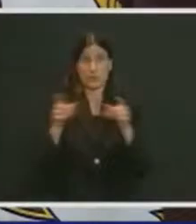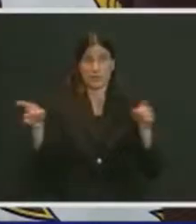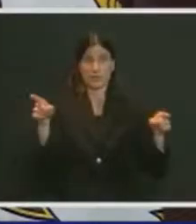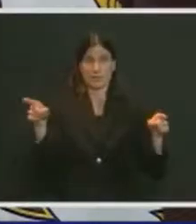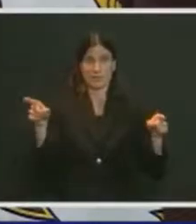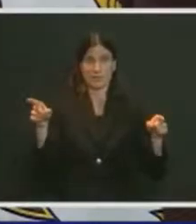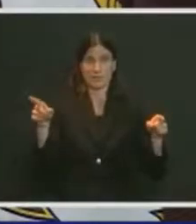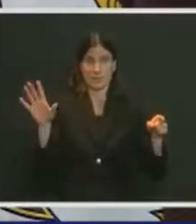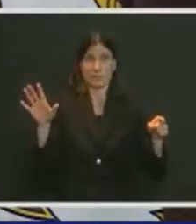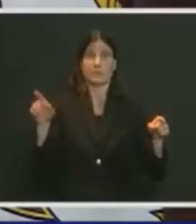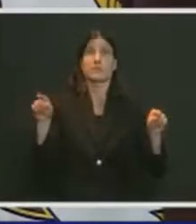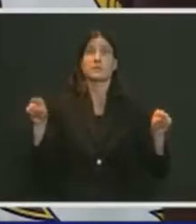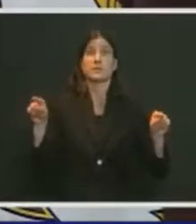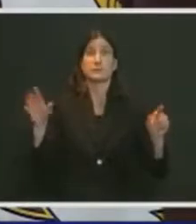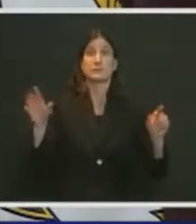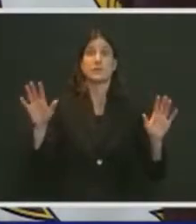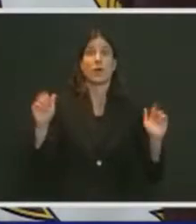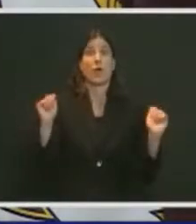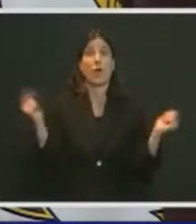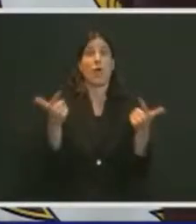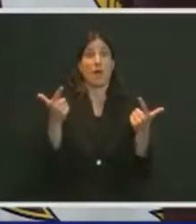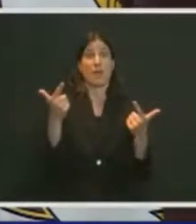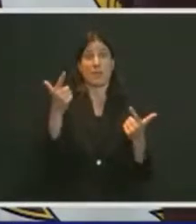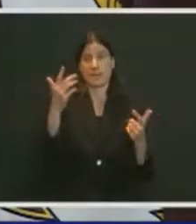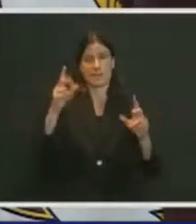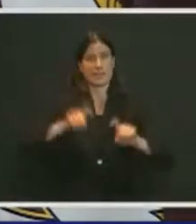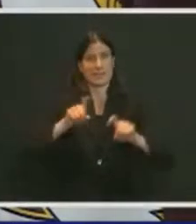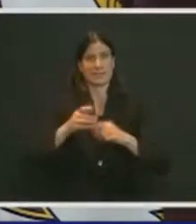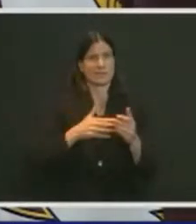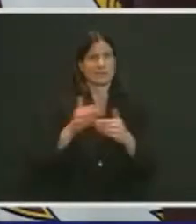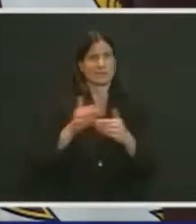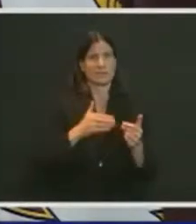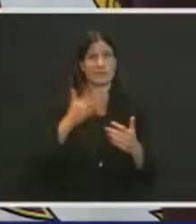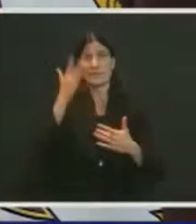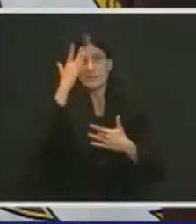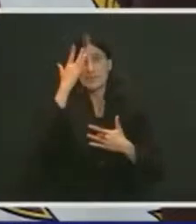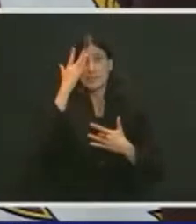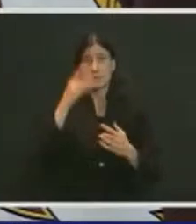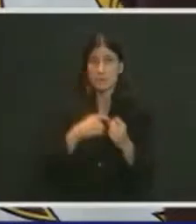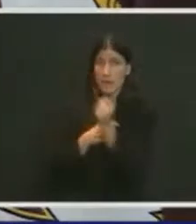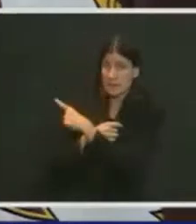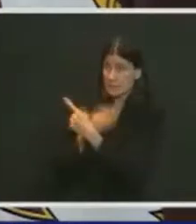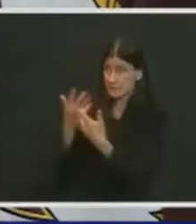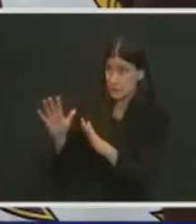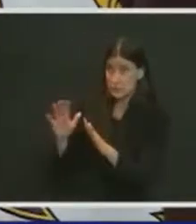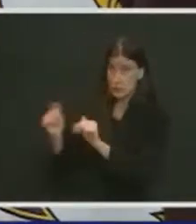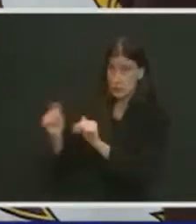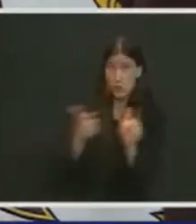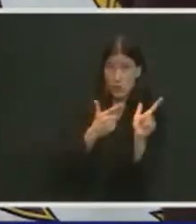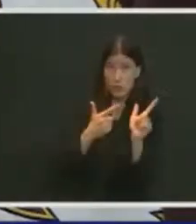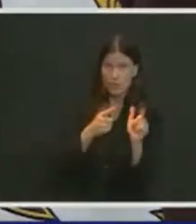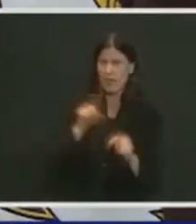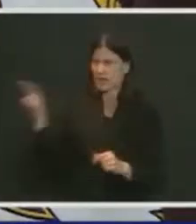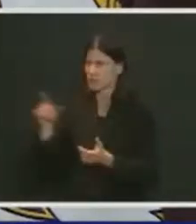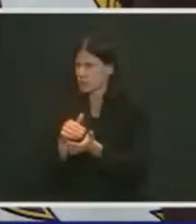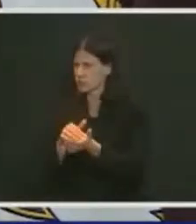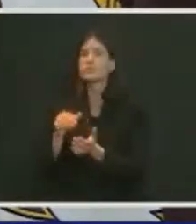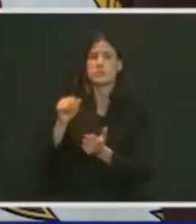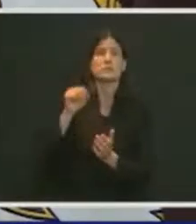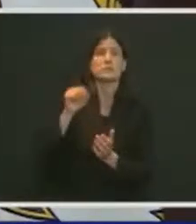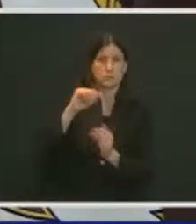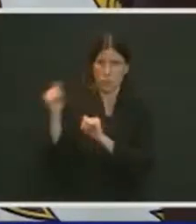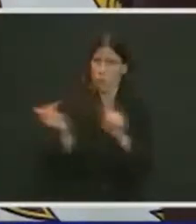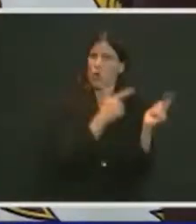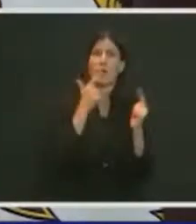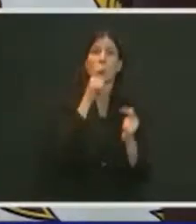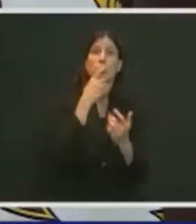and asymptomatics. In fact, have we done that? Yeah, so we've done that. We've tested all the workers, all the inmates. We'll continue to do